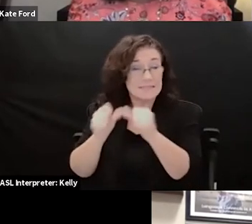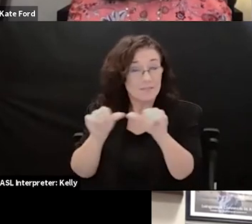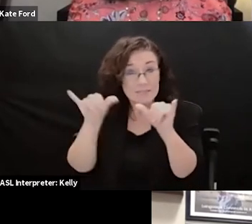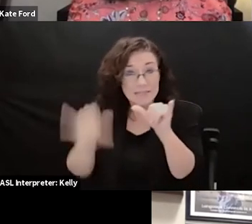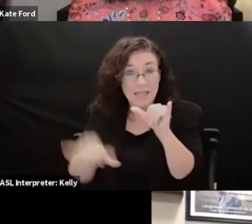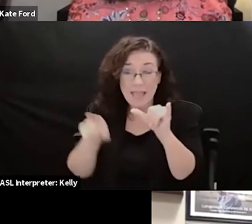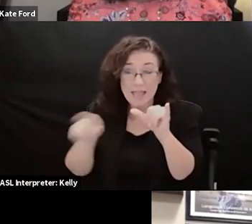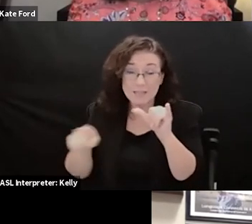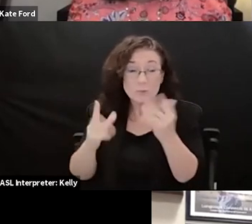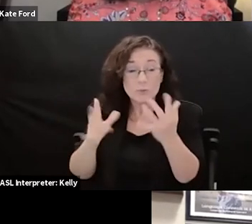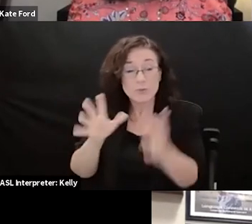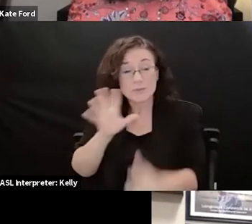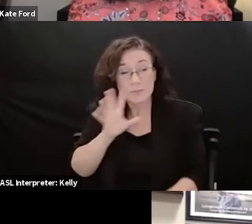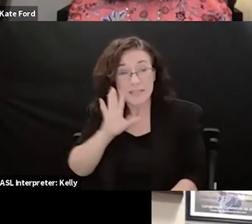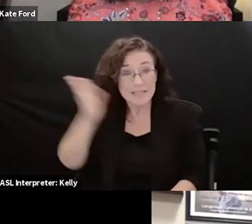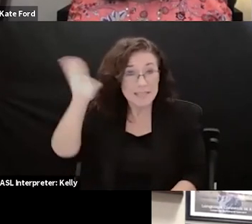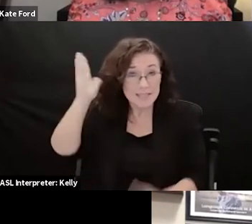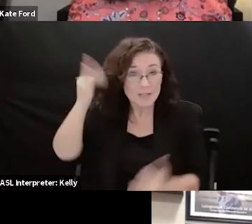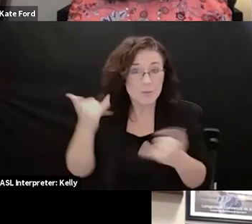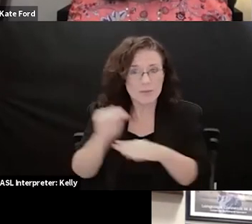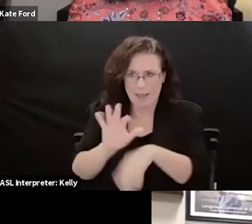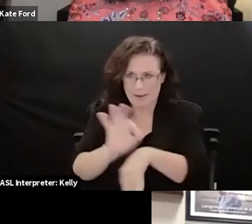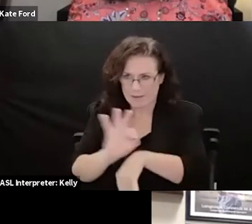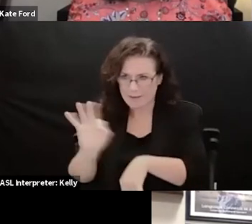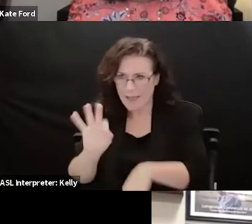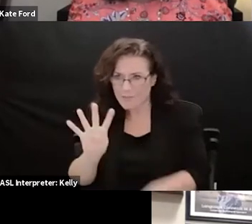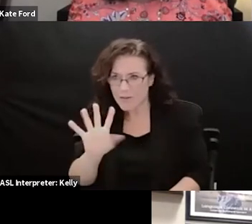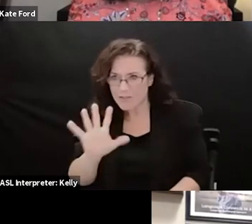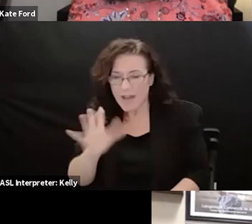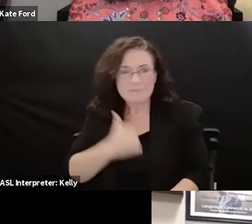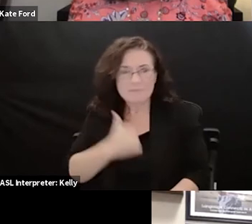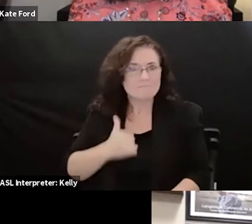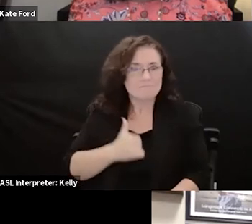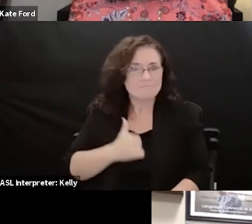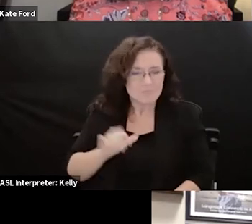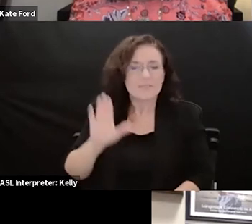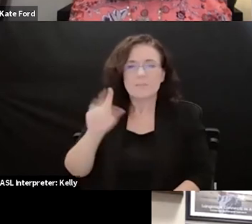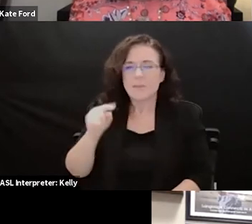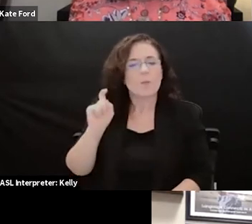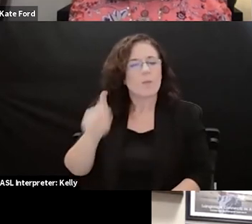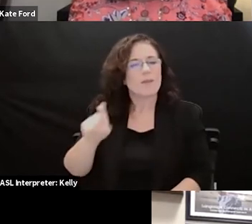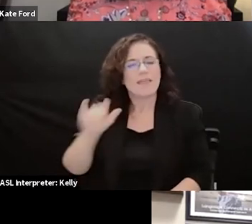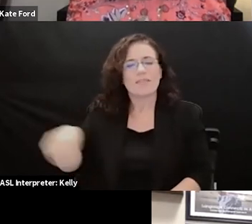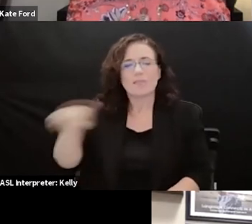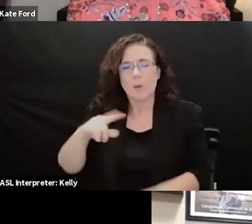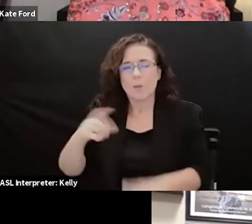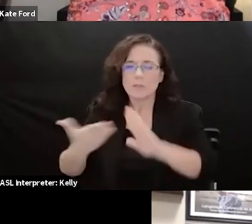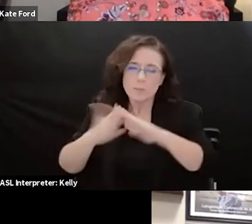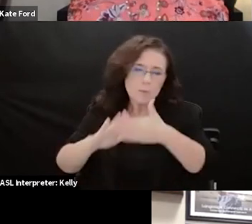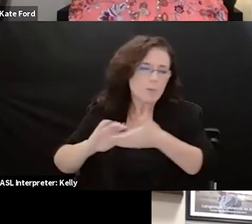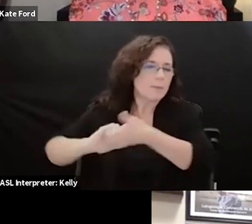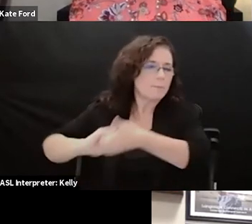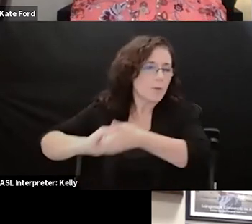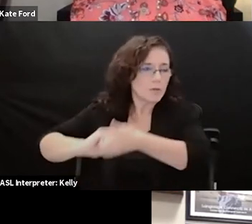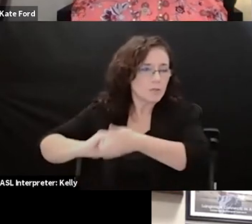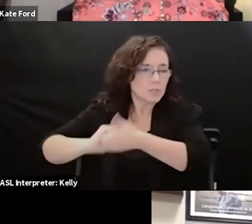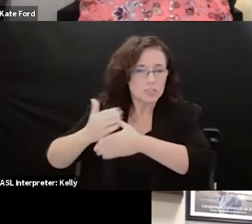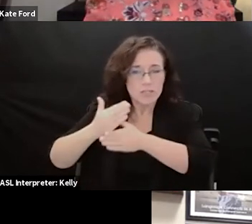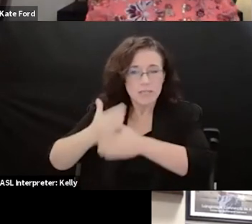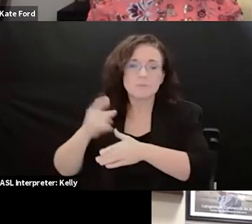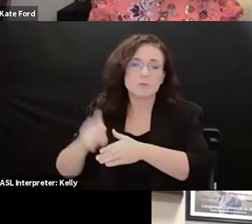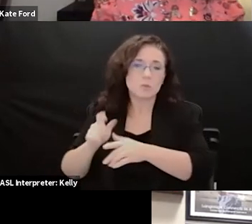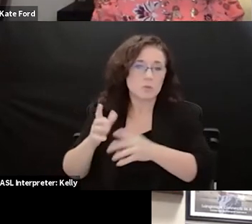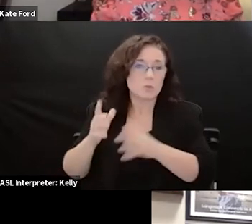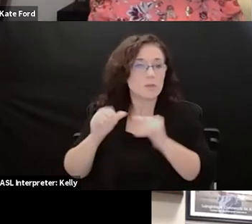45 but but we need the community partnerships that we have to keep us accountable to keep pushing uh to keep